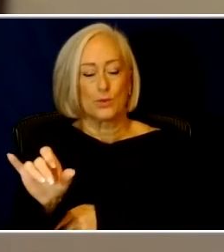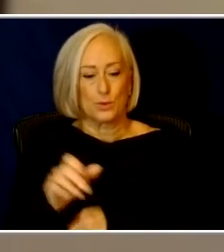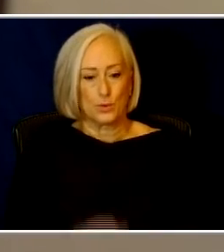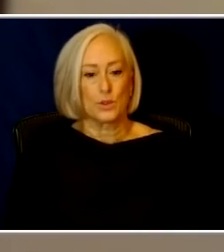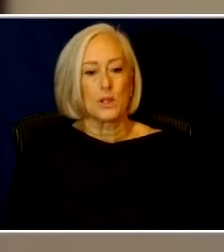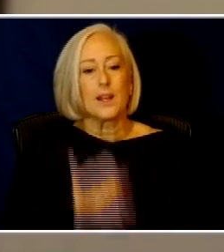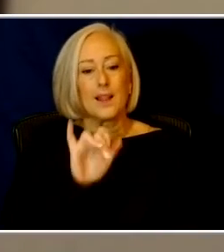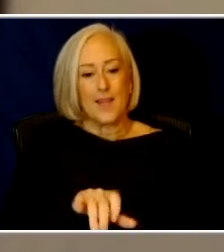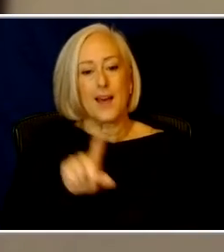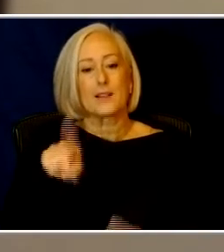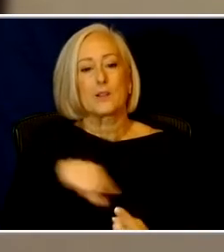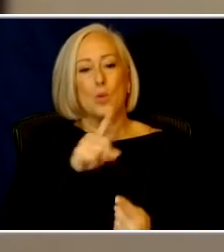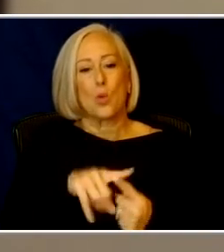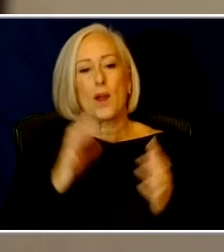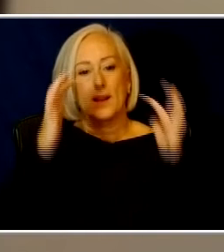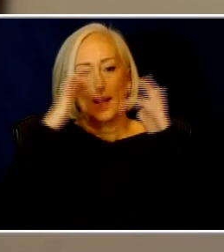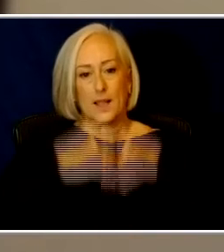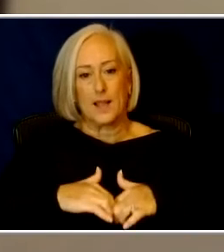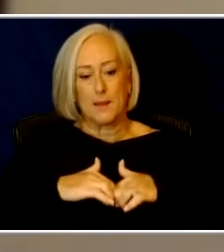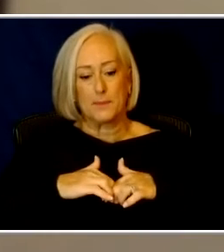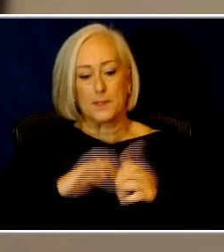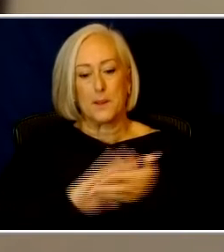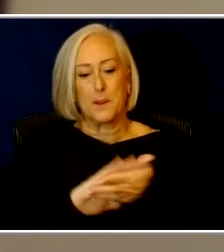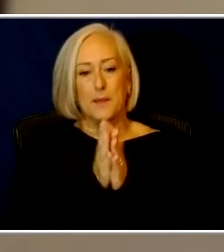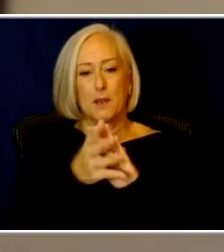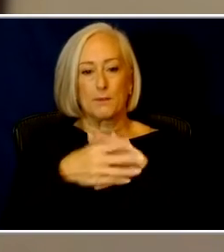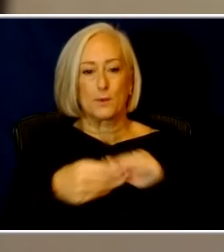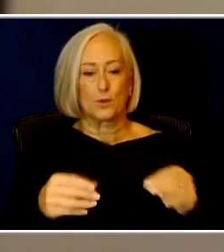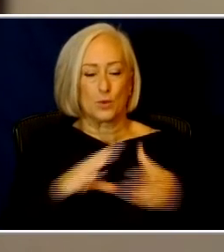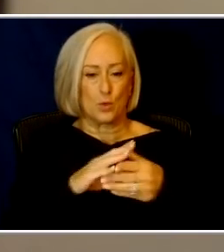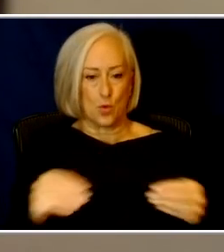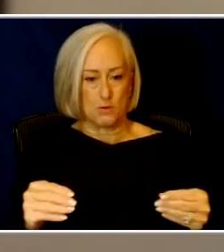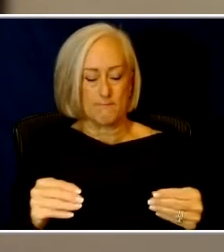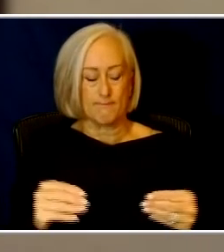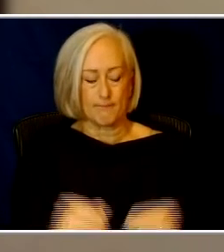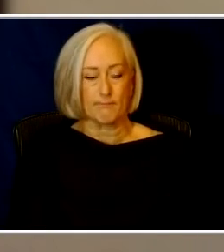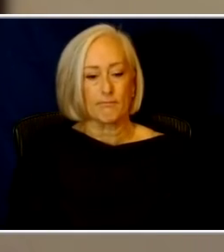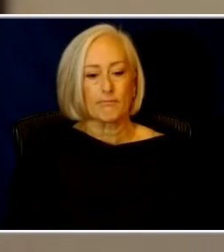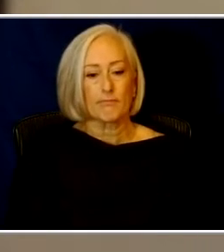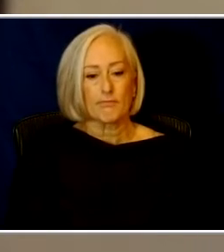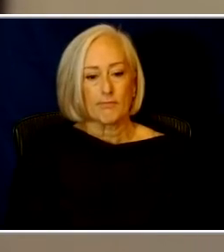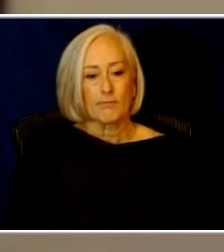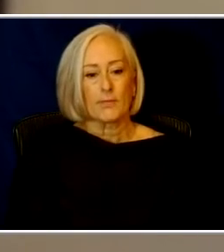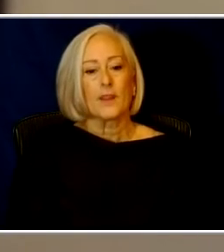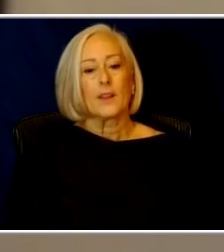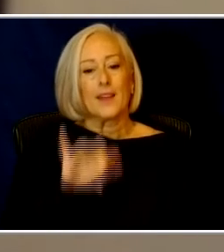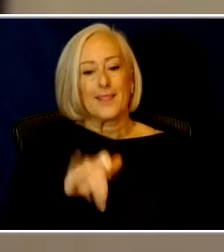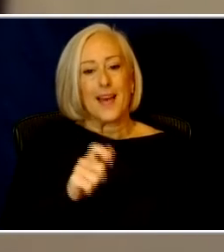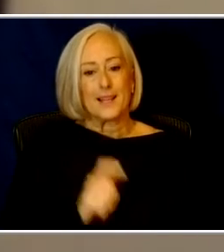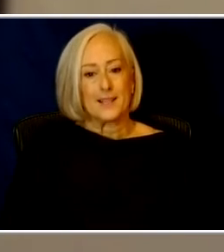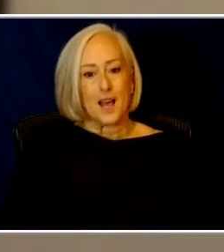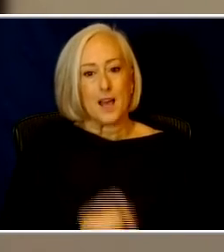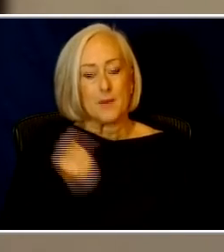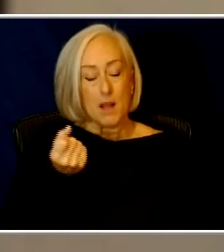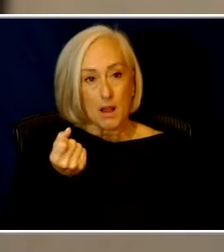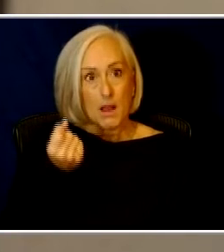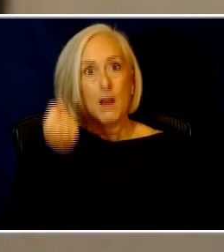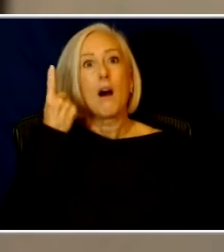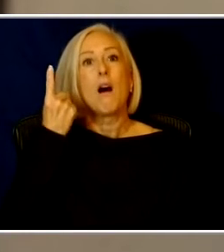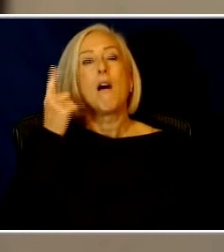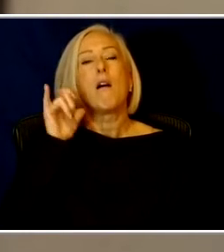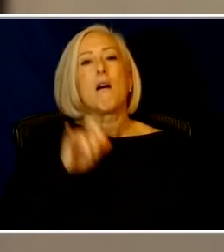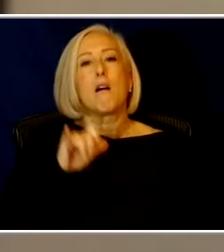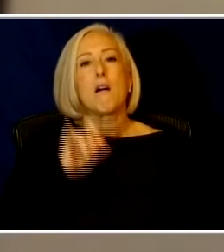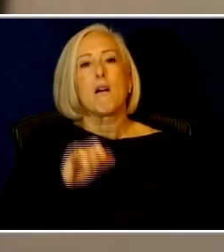collapse becomes the story. And I think it's an eyes wide open moment where we have to realize we don't want to go back there